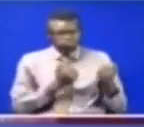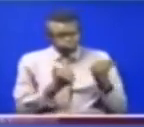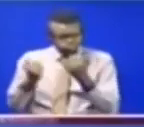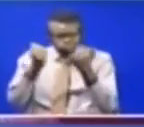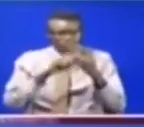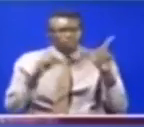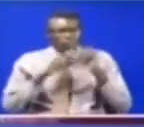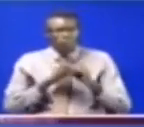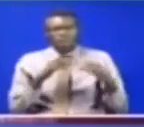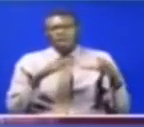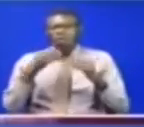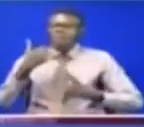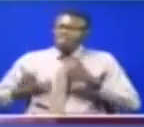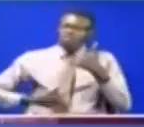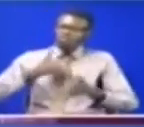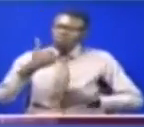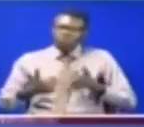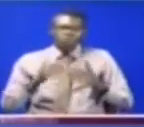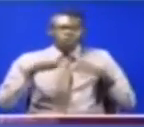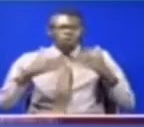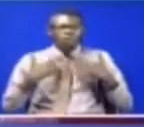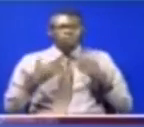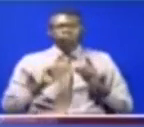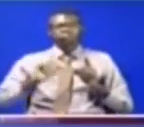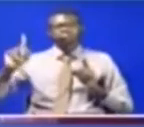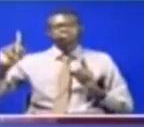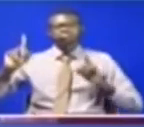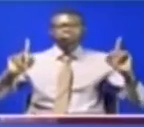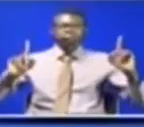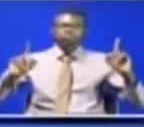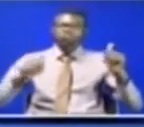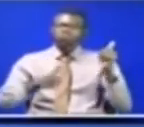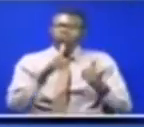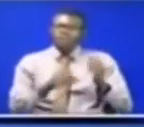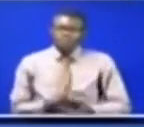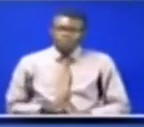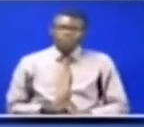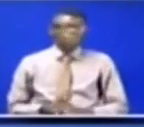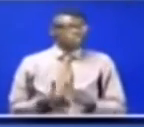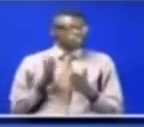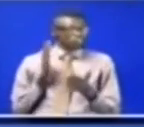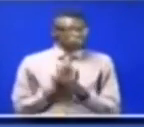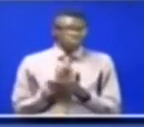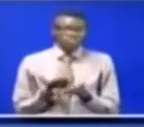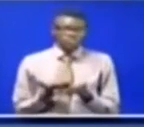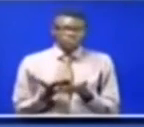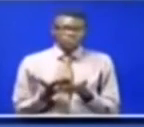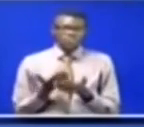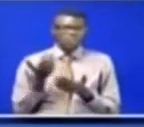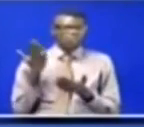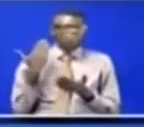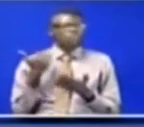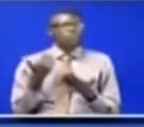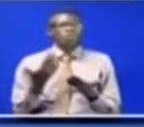have fun, or was it after that everyone goes their separate ways? Running, no, we had, we did it for